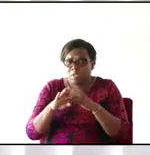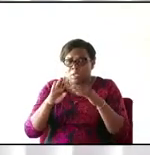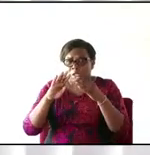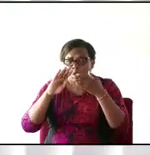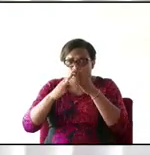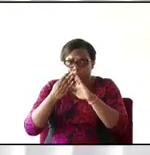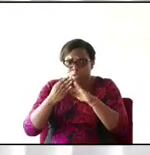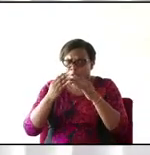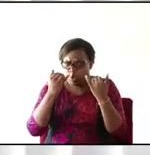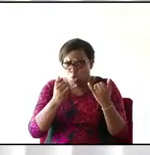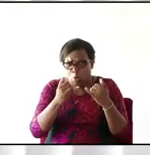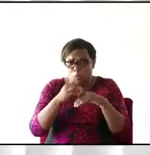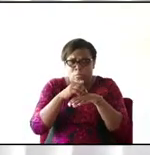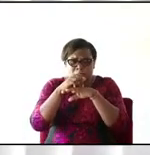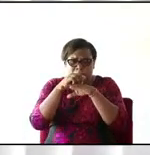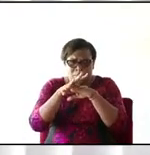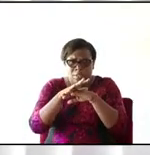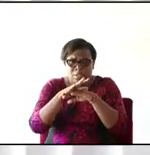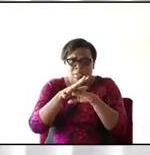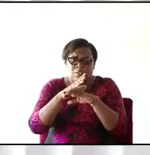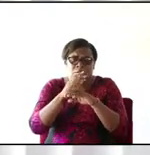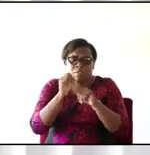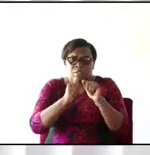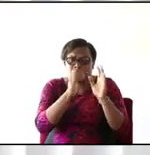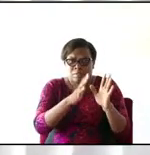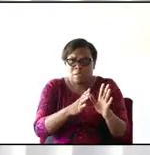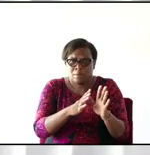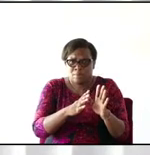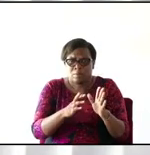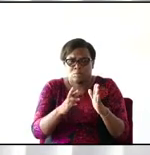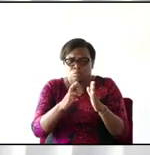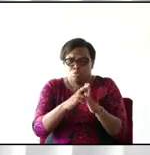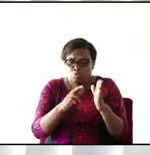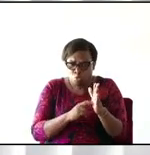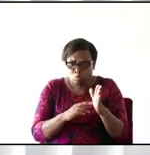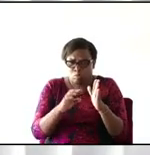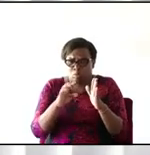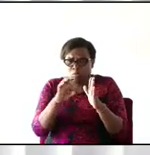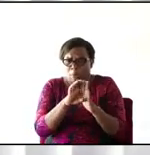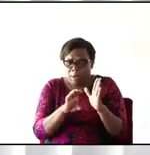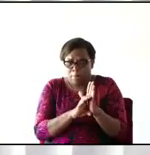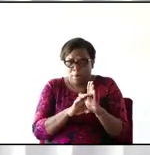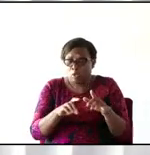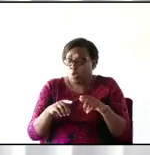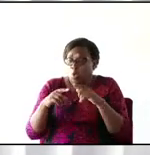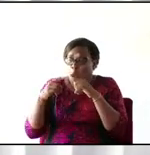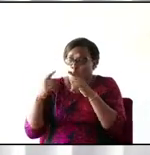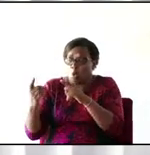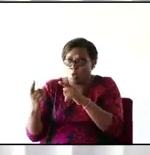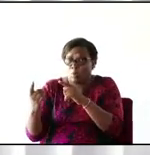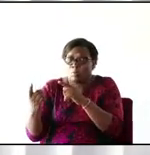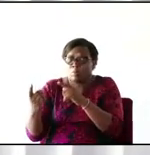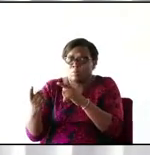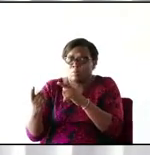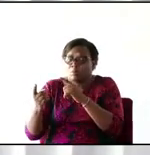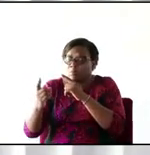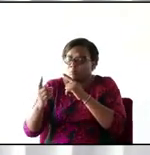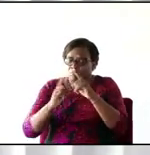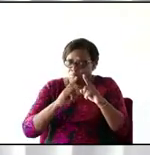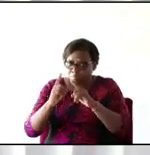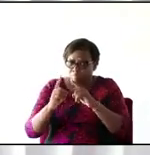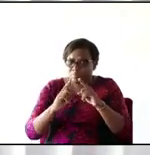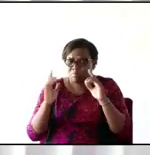his disciples on commandment, on instruction, to go and engage